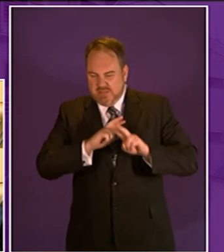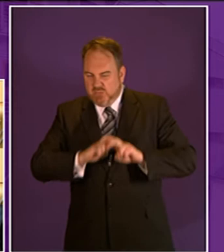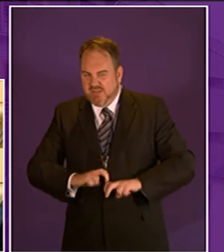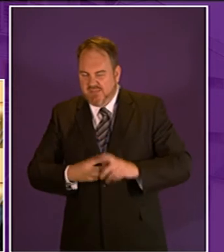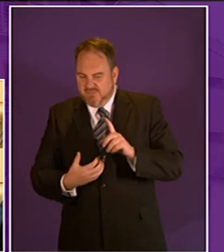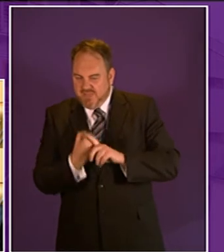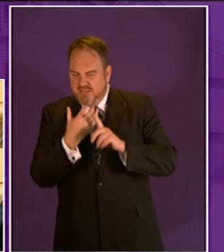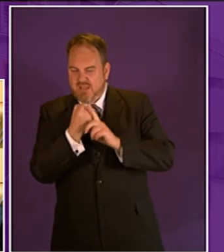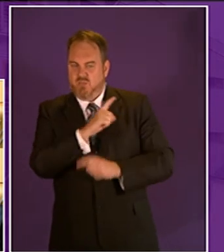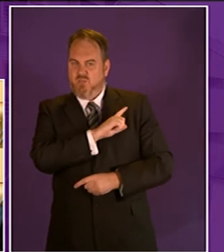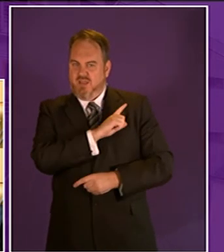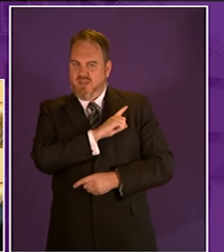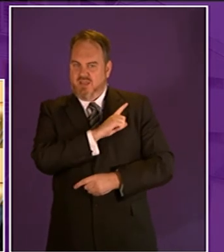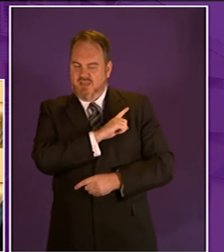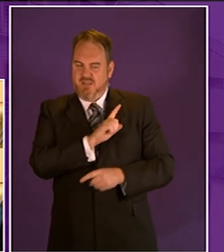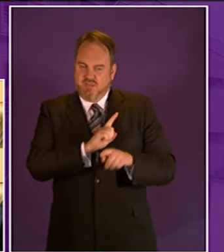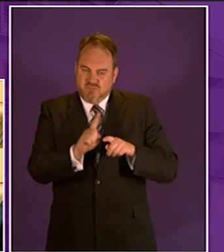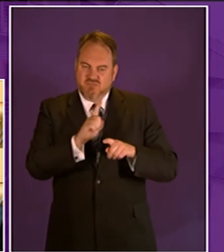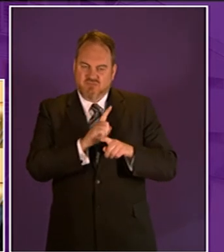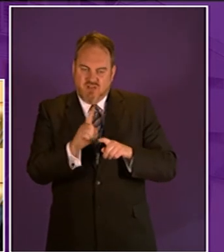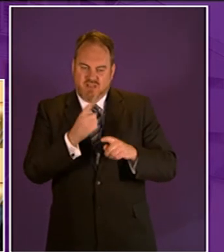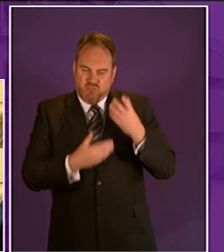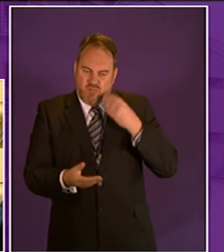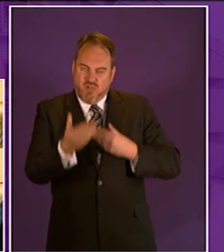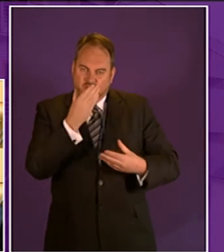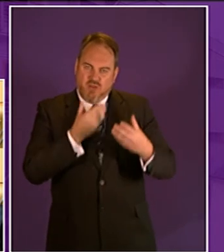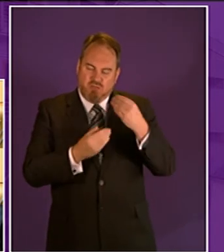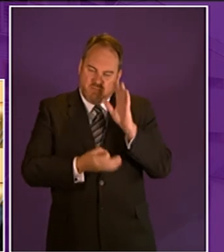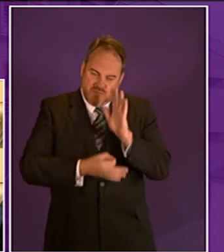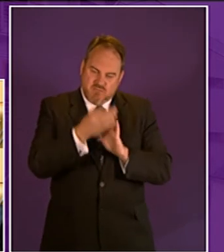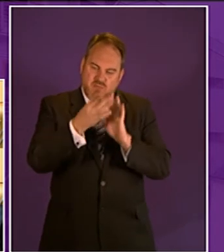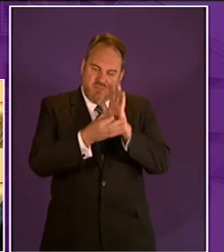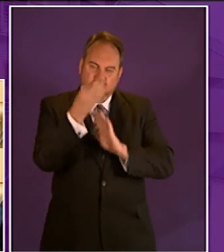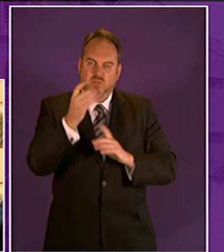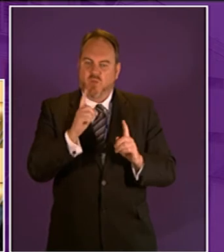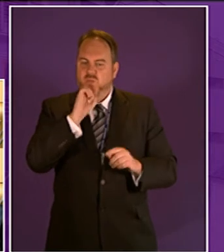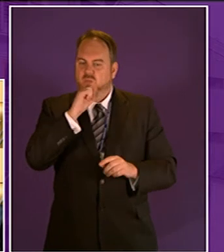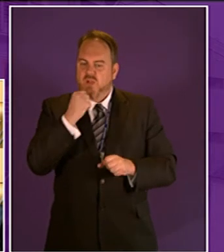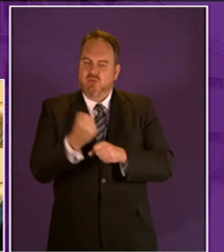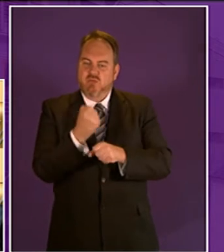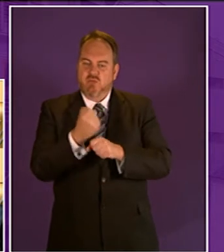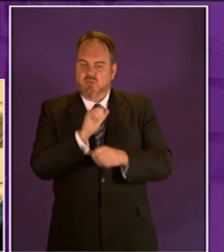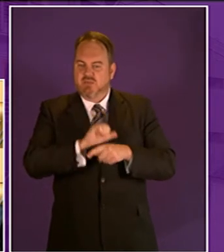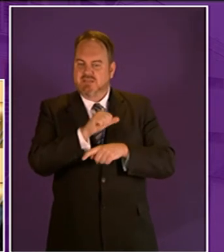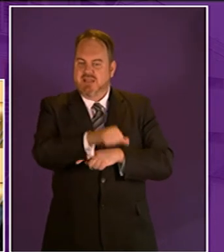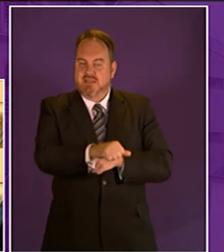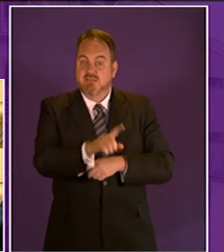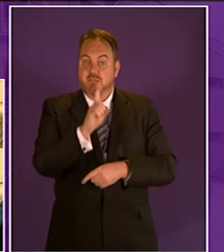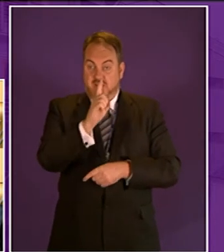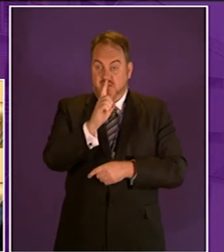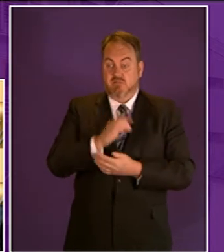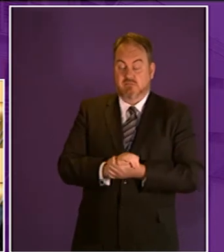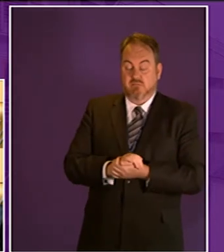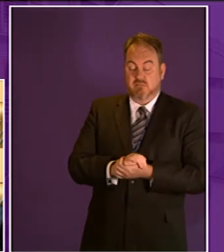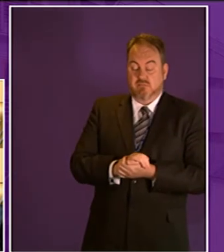need to understand all of that more readily before we then decide what action we are taking. But what I can assure Stuart